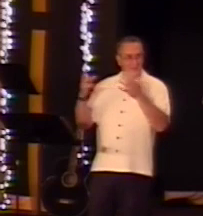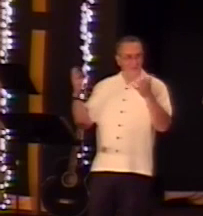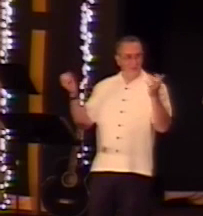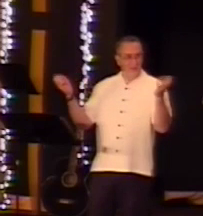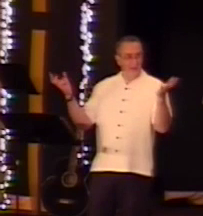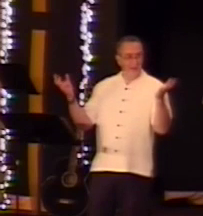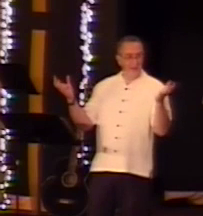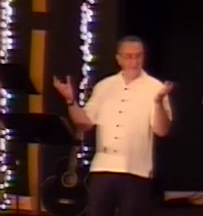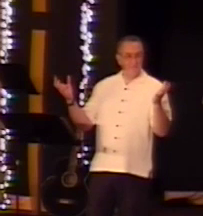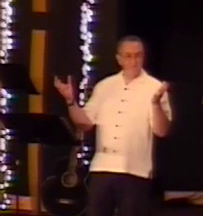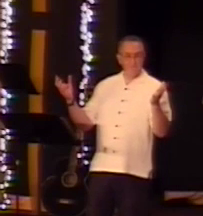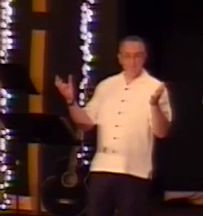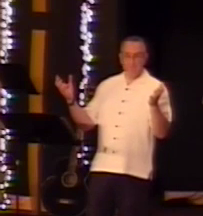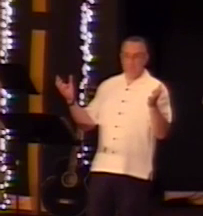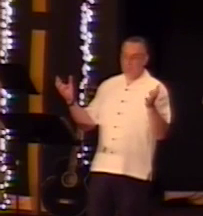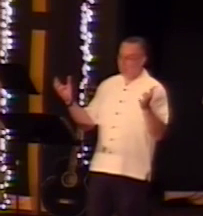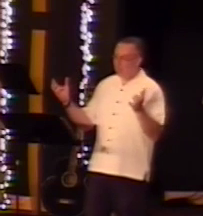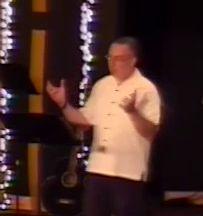of the AD.